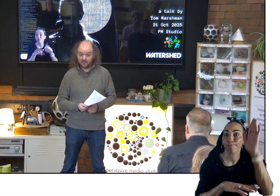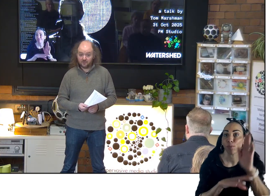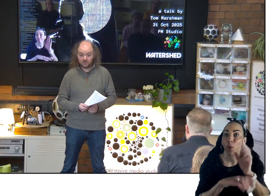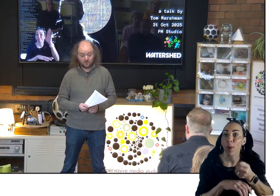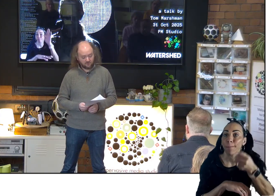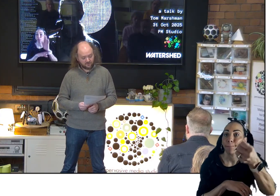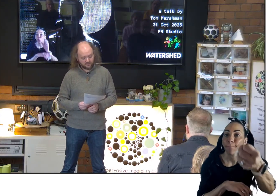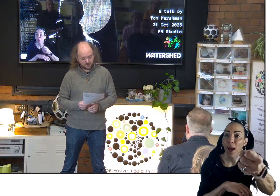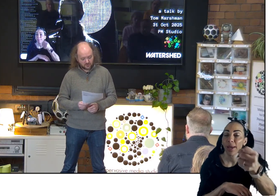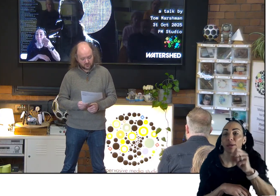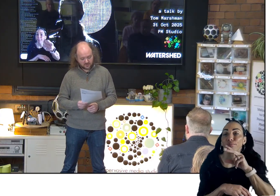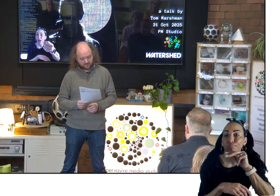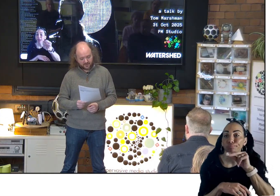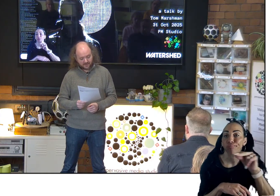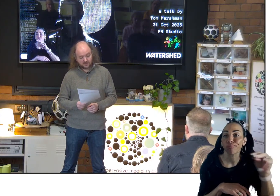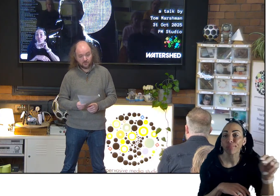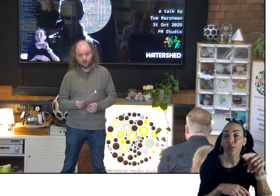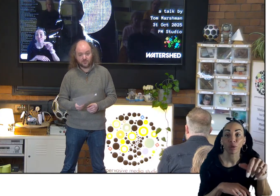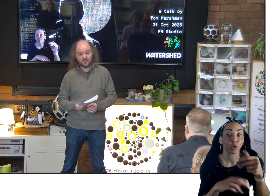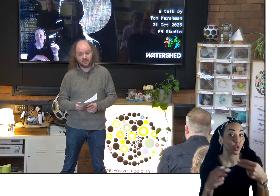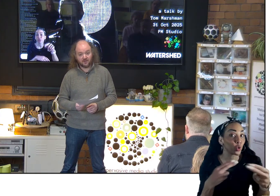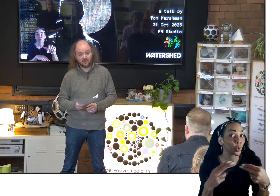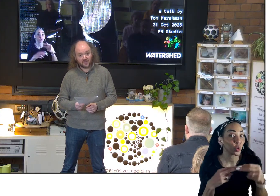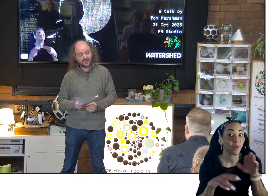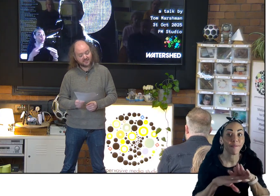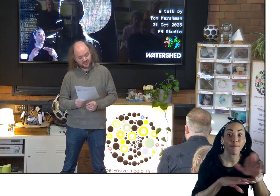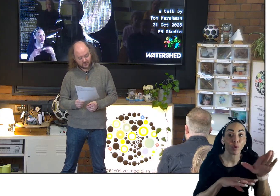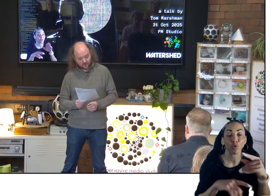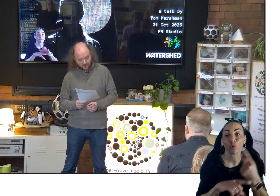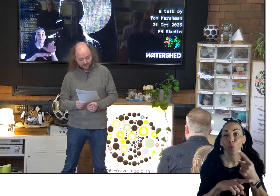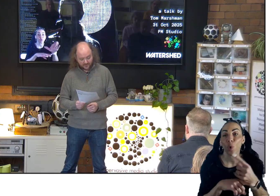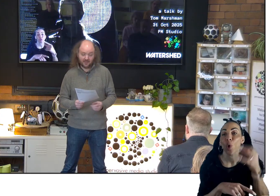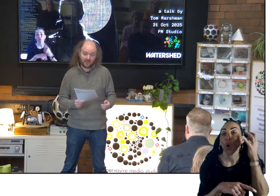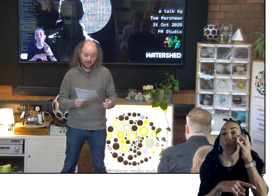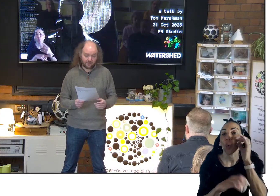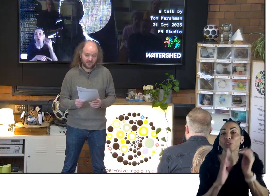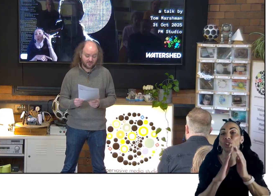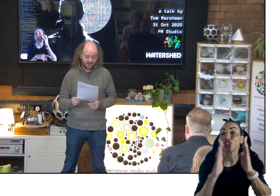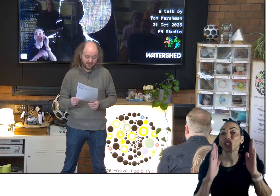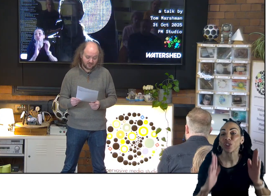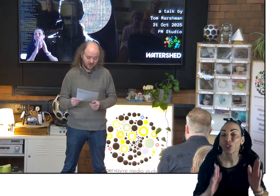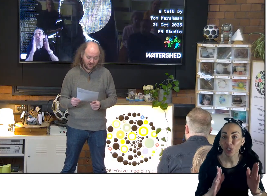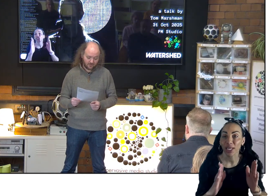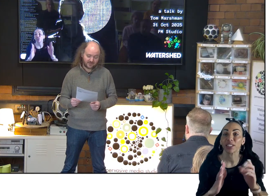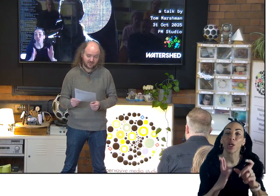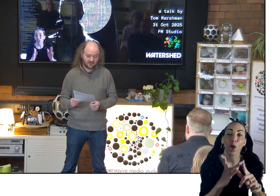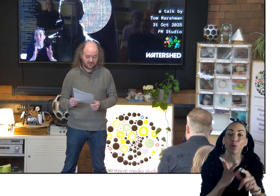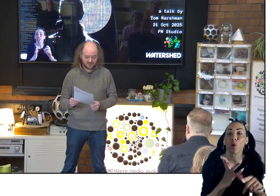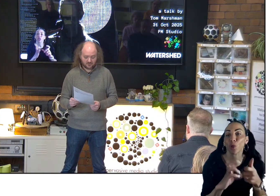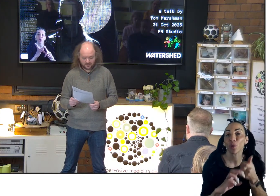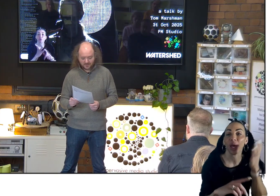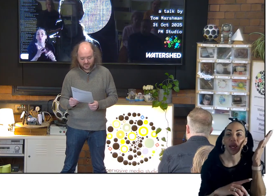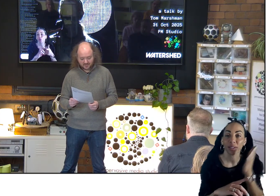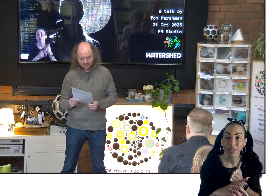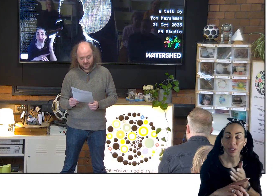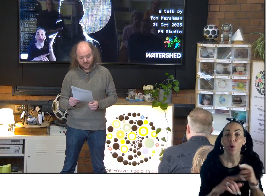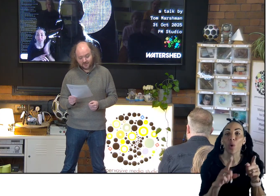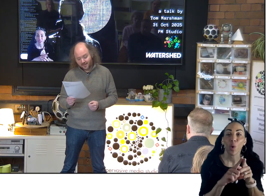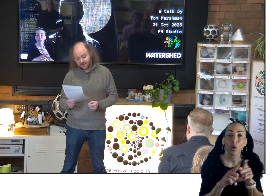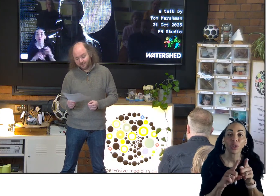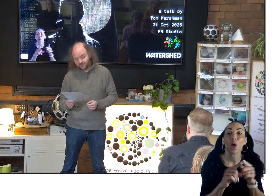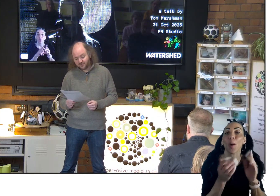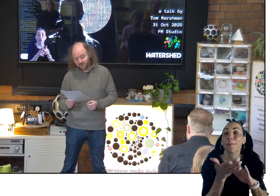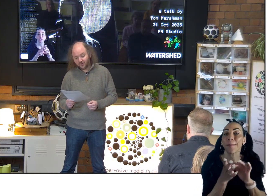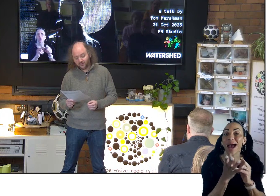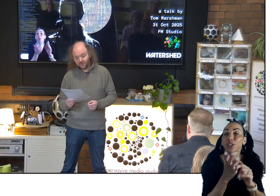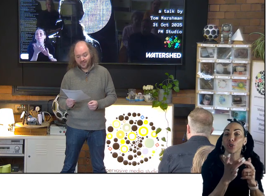You can get news on all of our future talks by heading to watershed.co.uk/studio, at Pervasive Media Studio at mastodon.social on Mastodon,